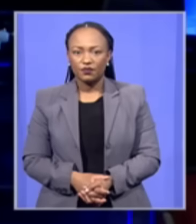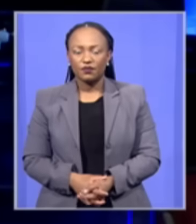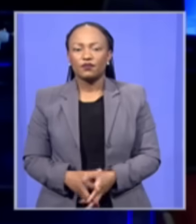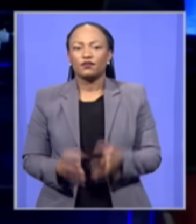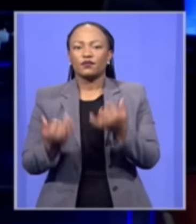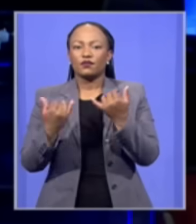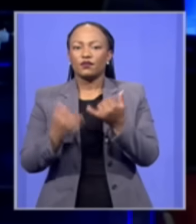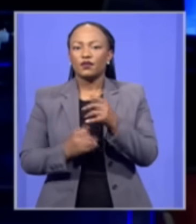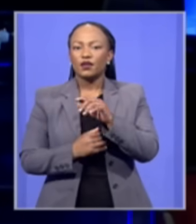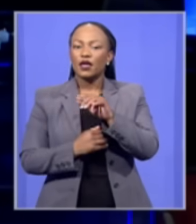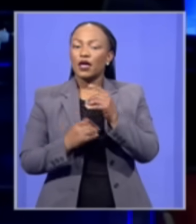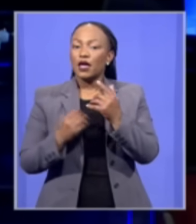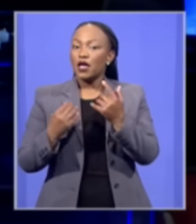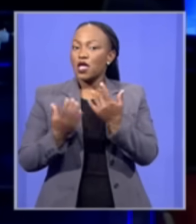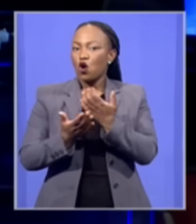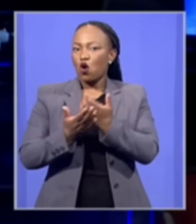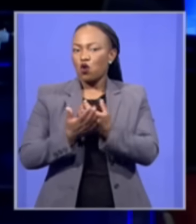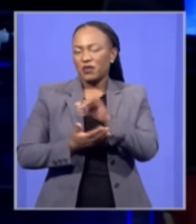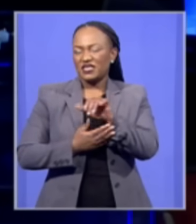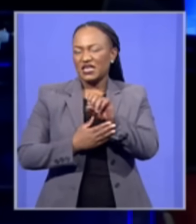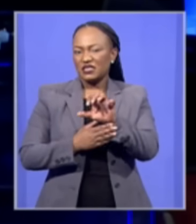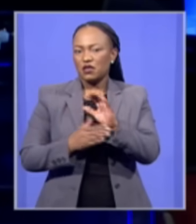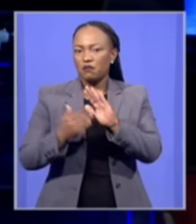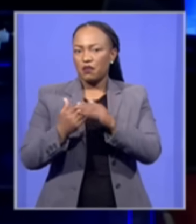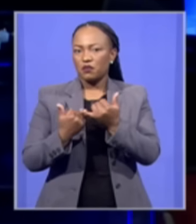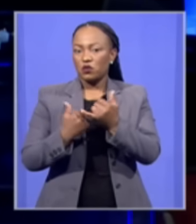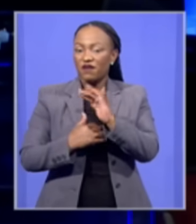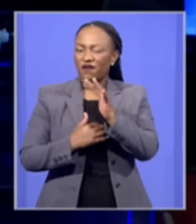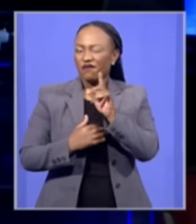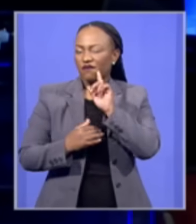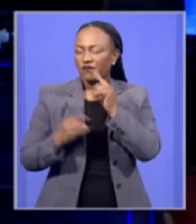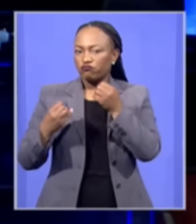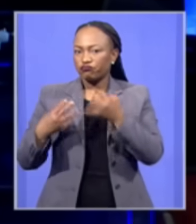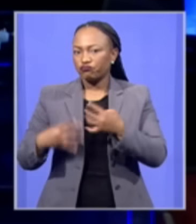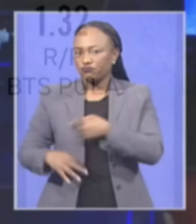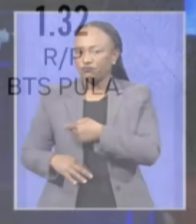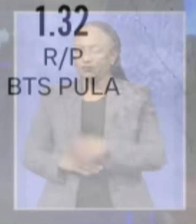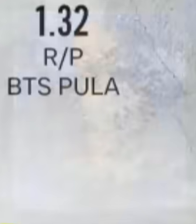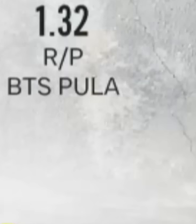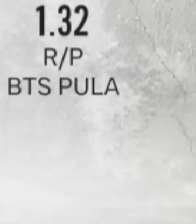Jwala re bone hore mebaraka e sebeditse jwang ha JSE e ne e kwalwa horeng ya bohlano.